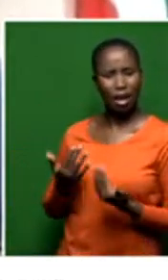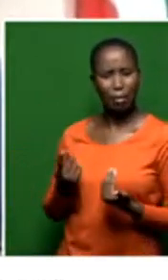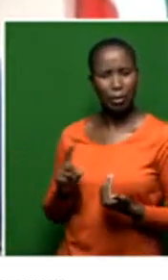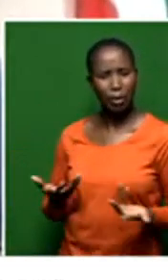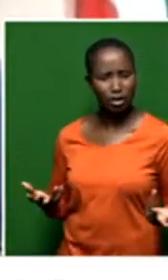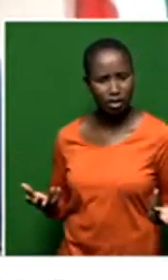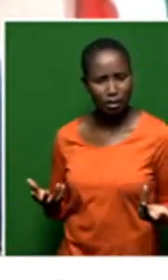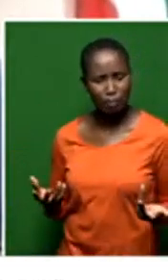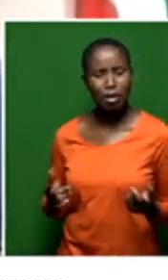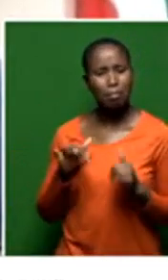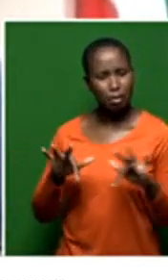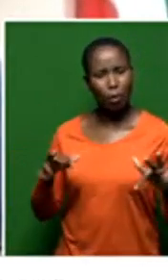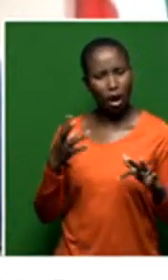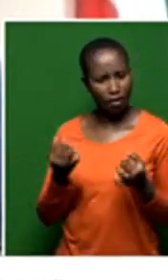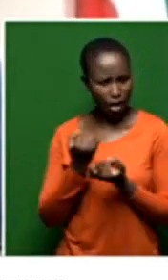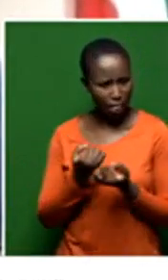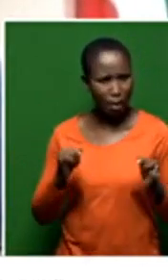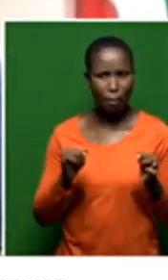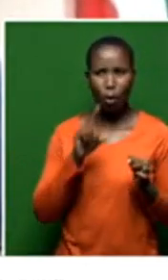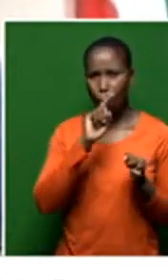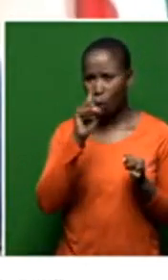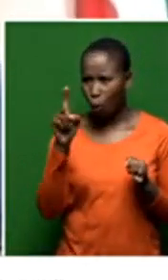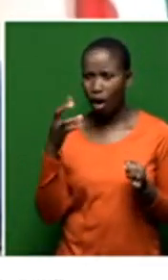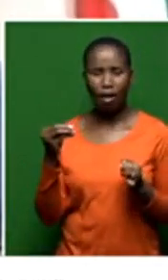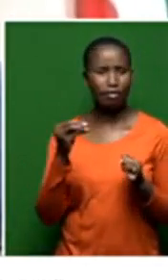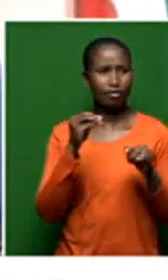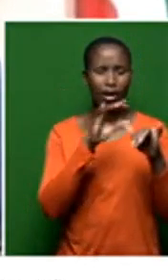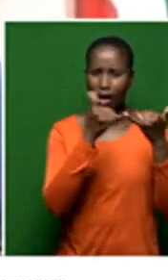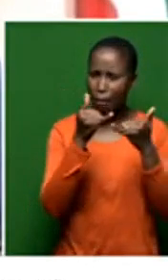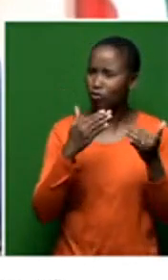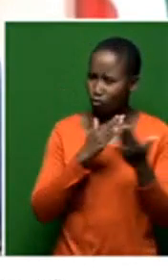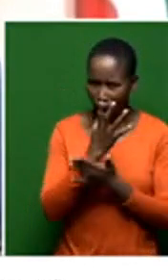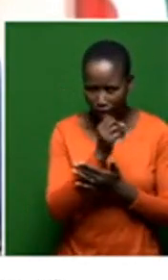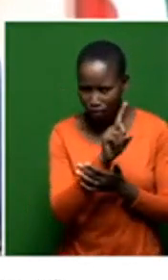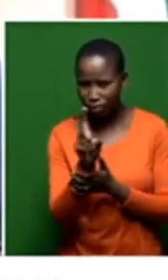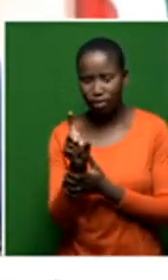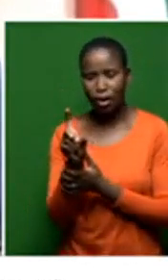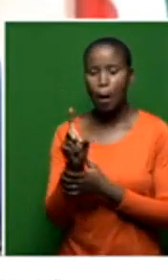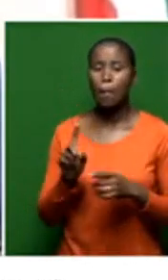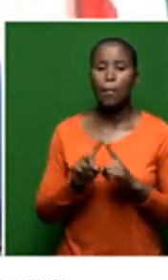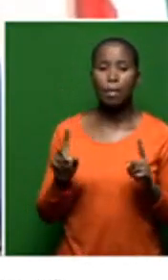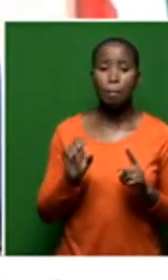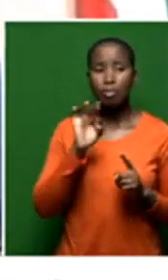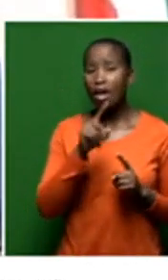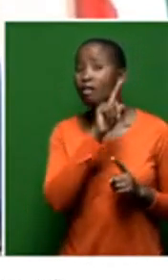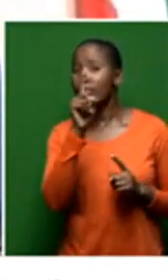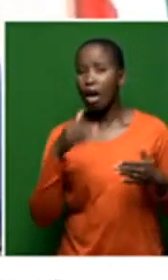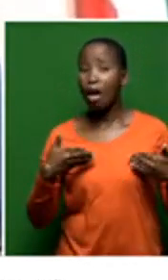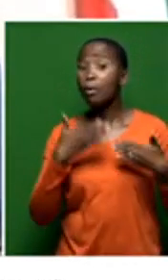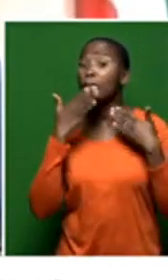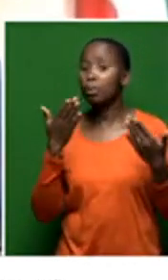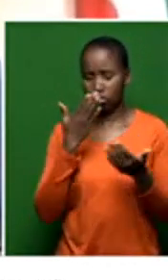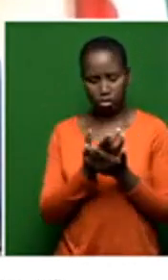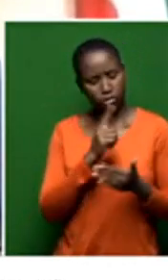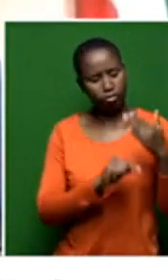People have liberties, people have franchise, organizations have rights in our country. If they are not happy, they will go to